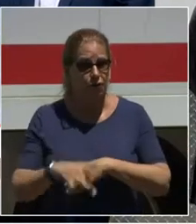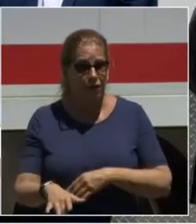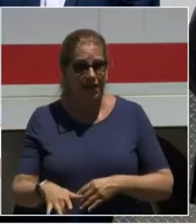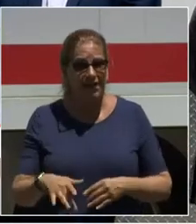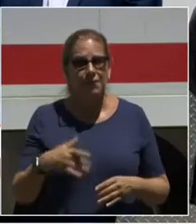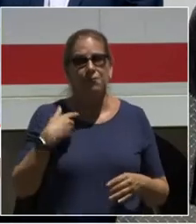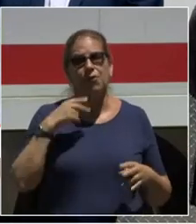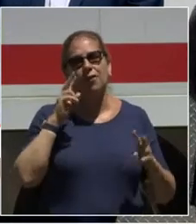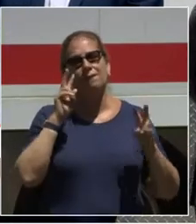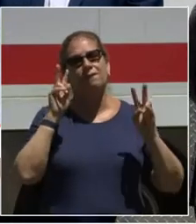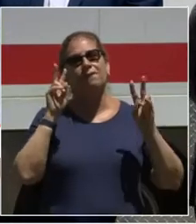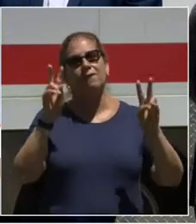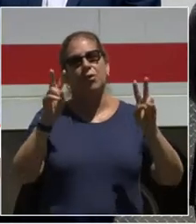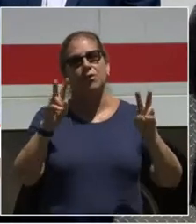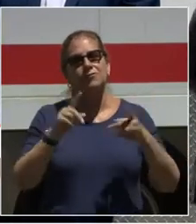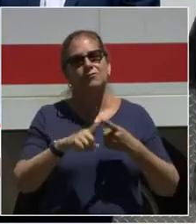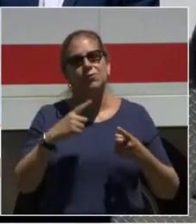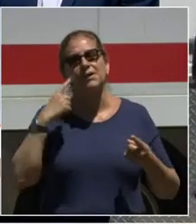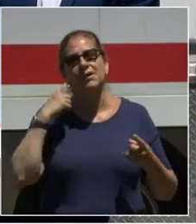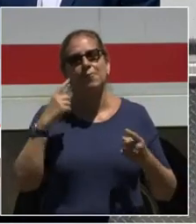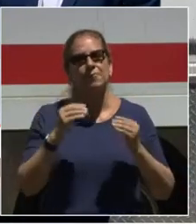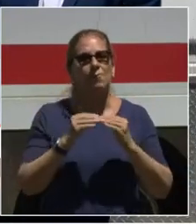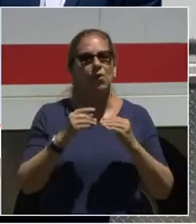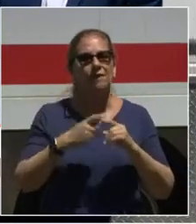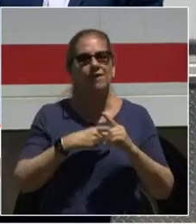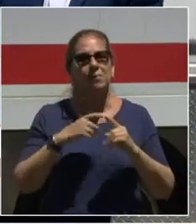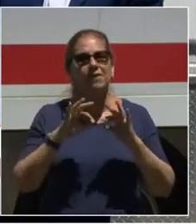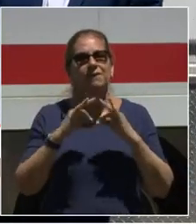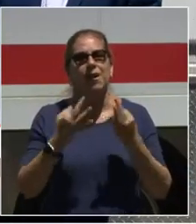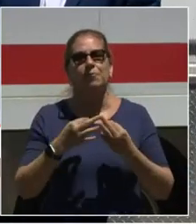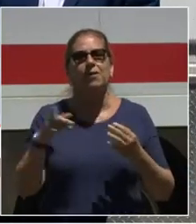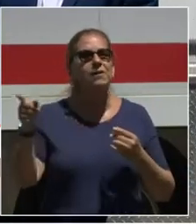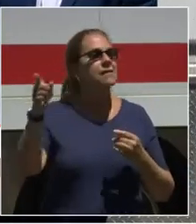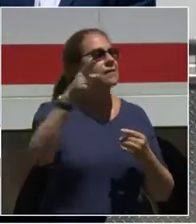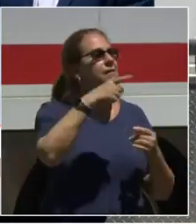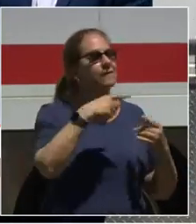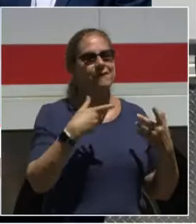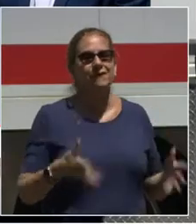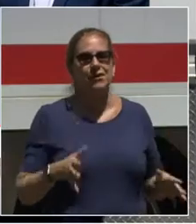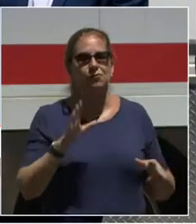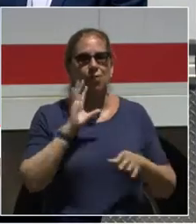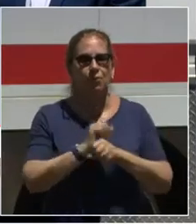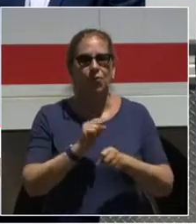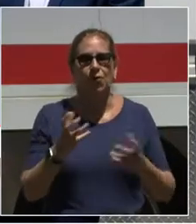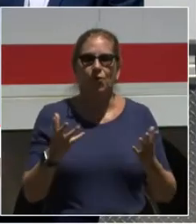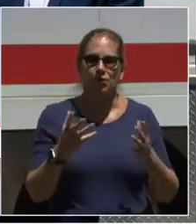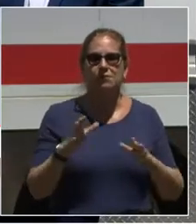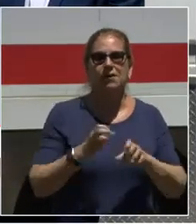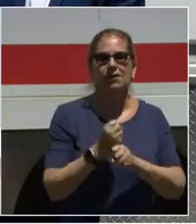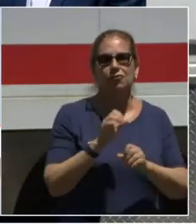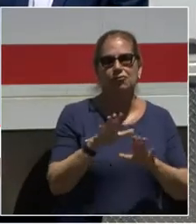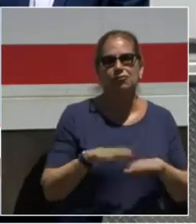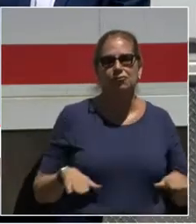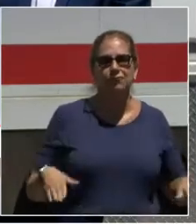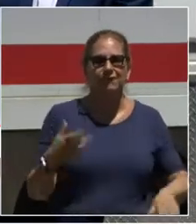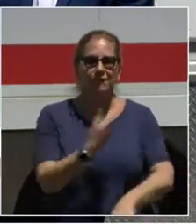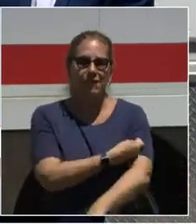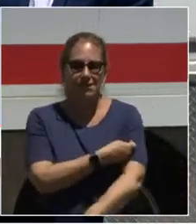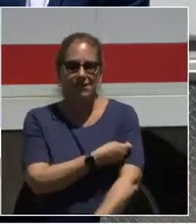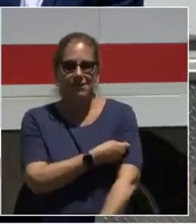families are completing their homework assignment and getting these shots in, and look forward to engaging in any questions you might have. Madam